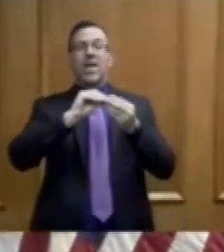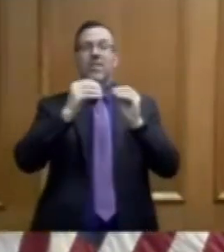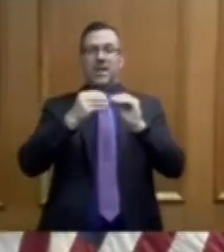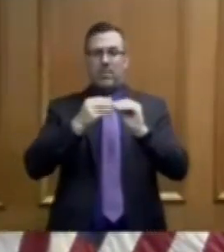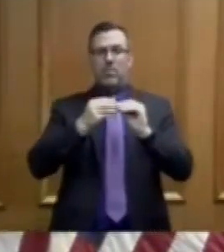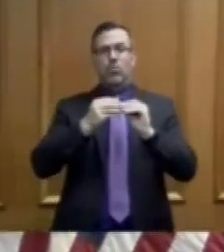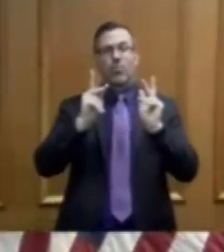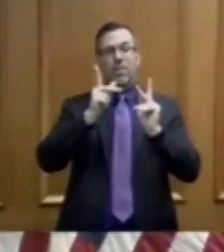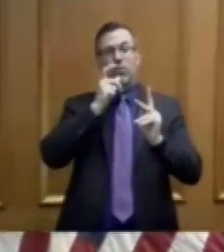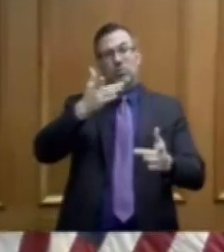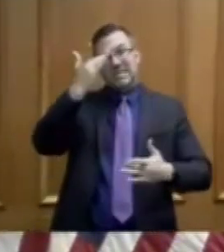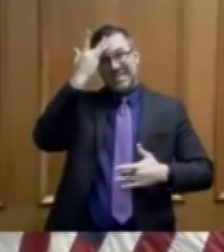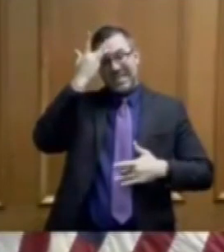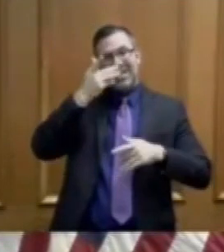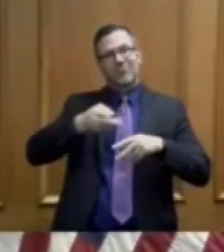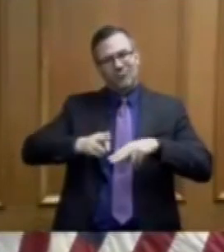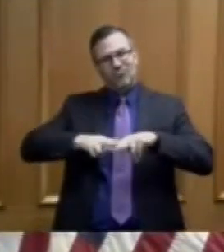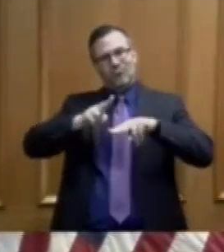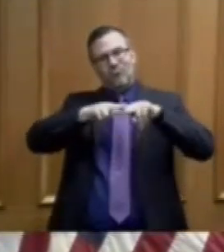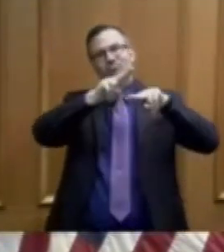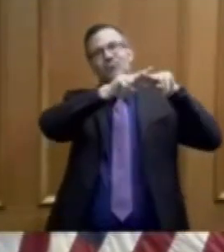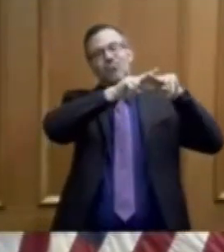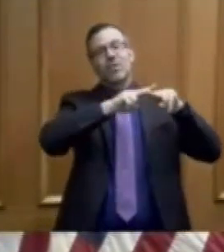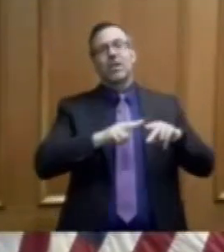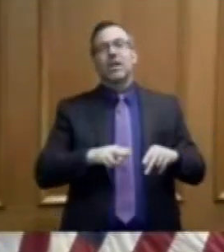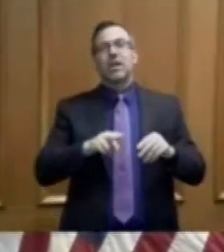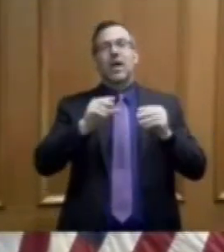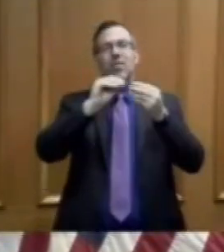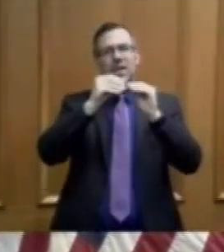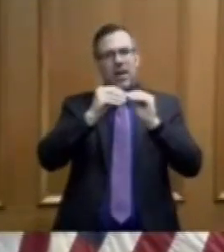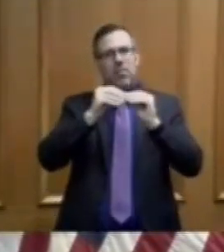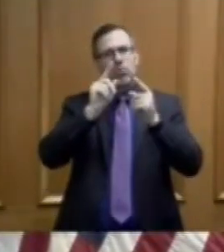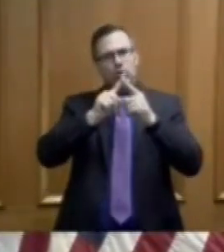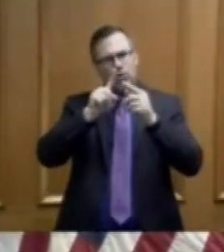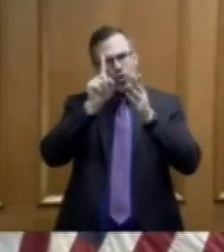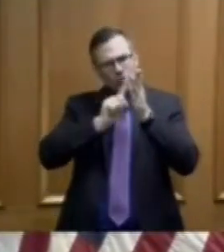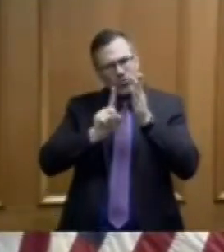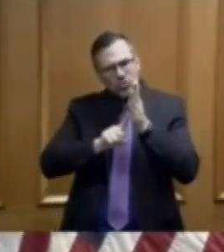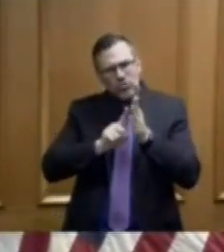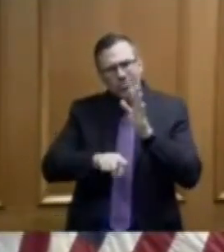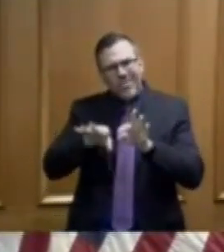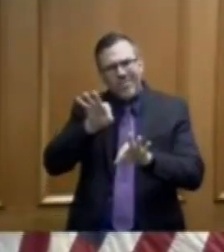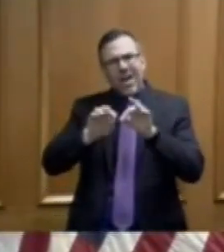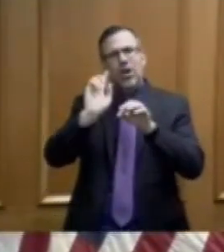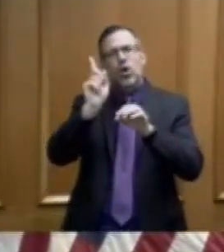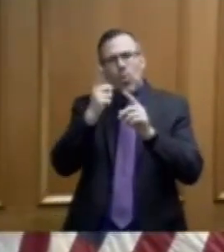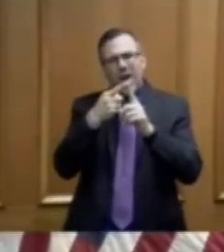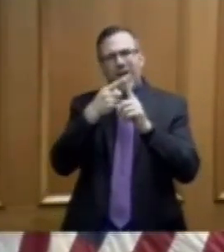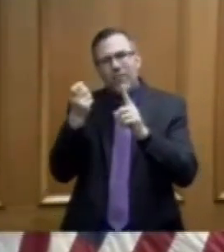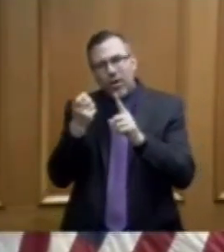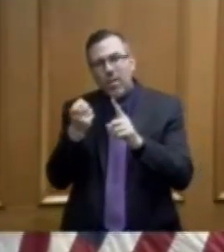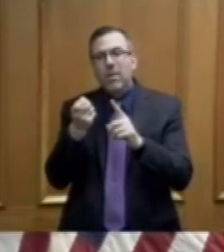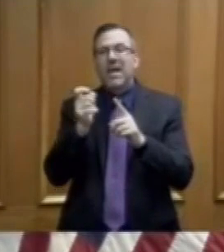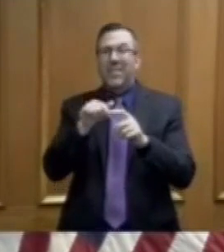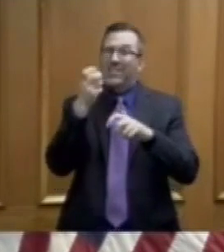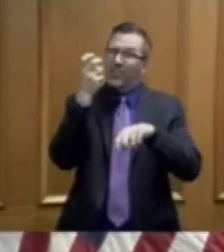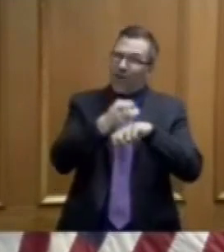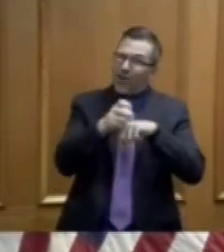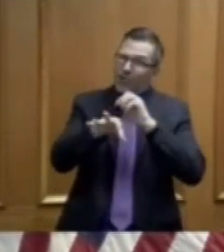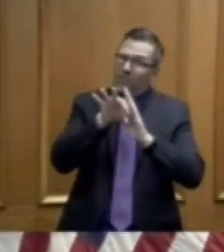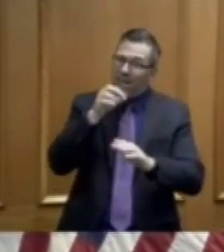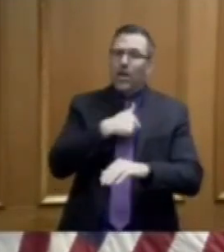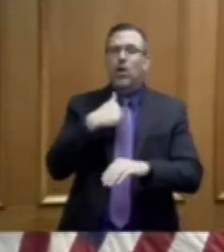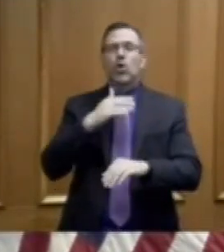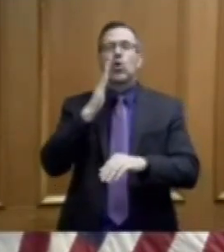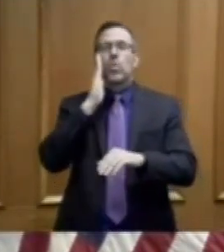grow, the ability to do detailed contact tracing does diminish, at least in a timely fashion. We will continue to